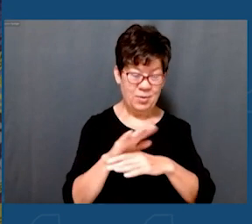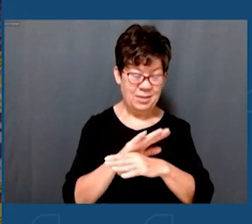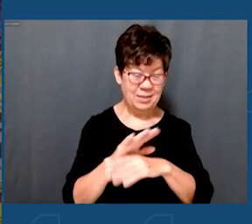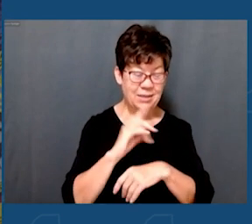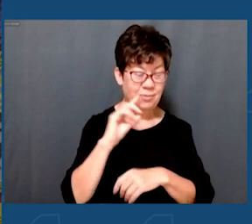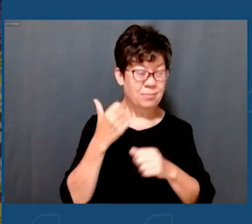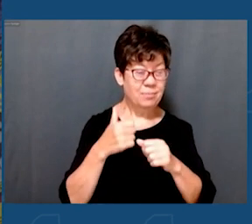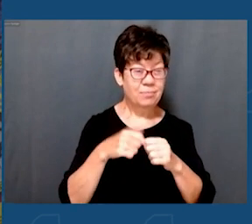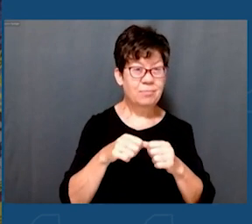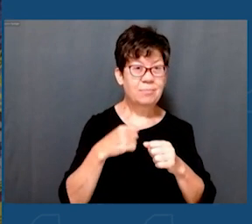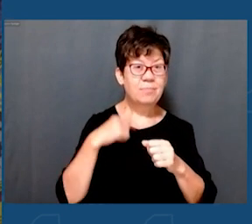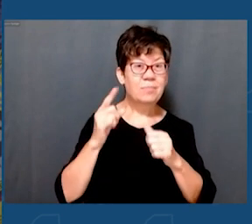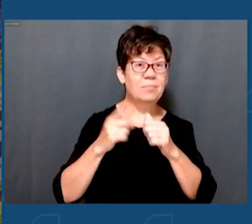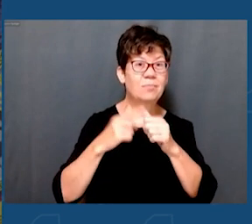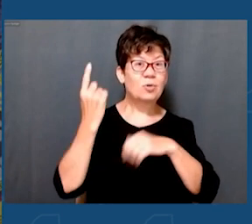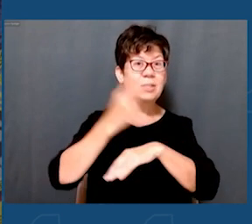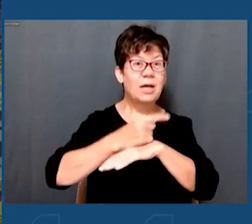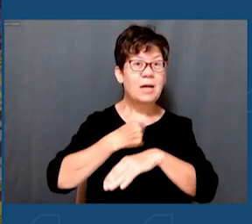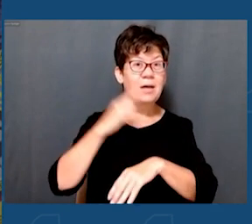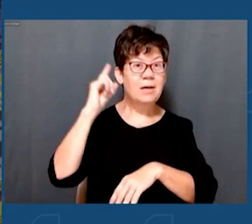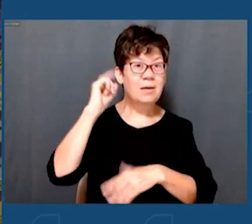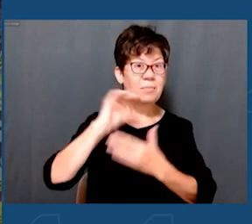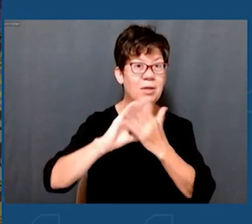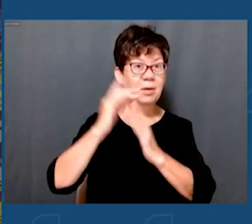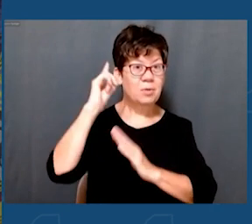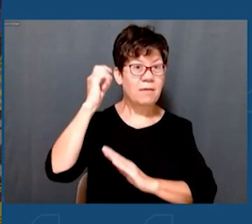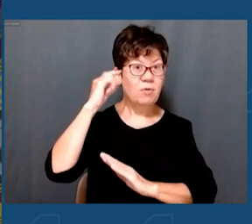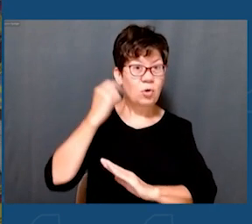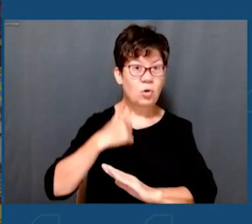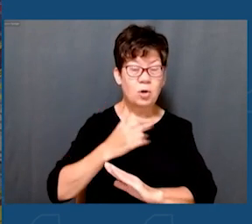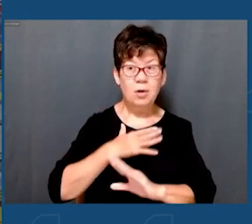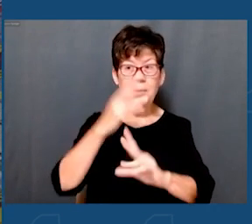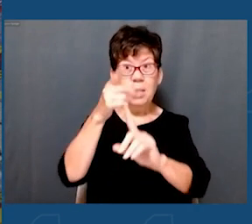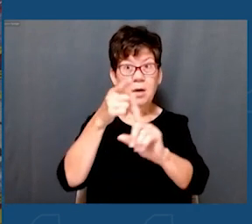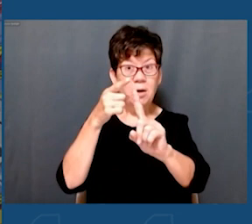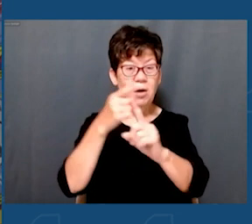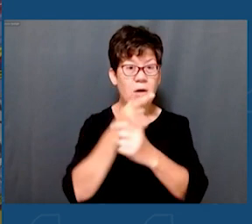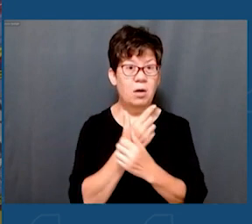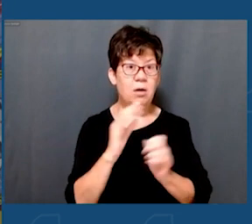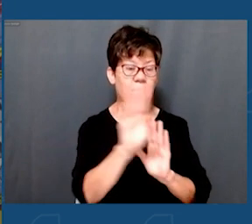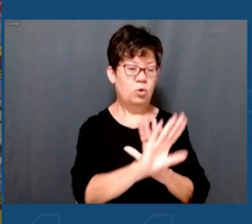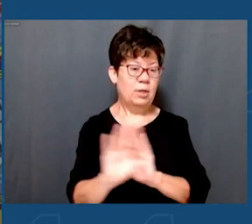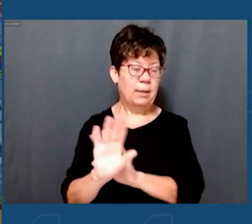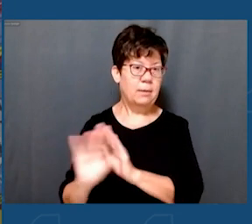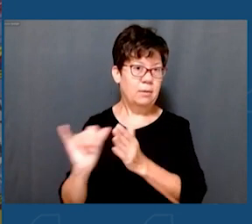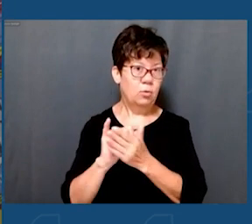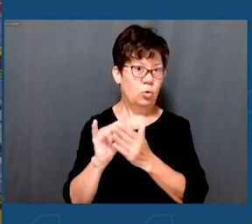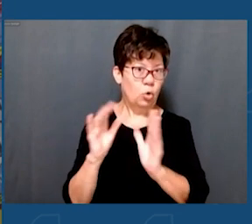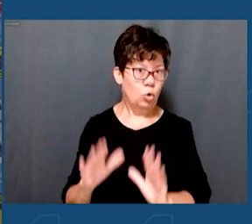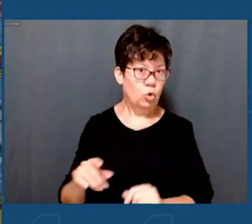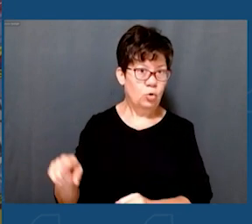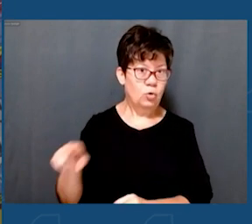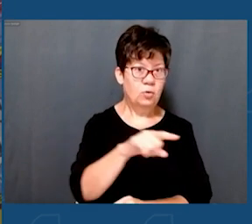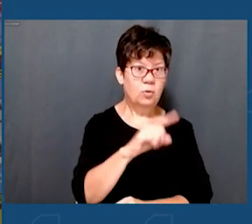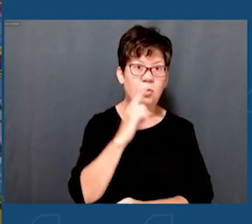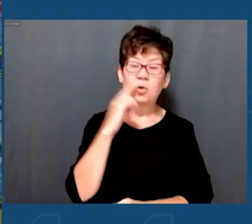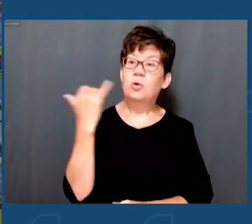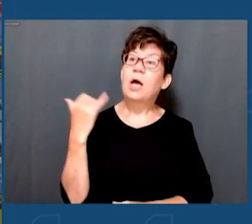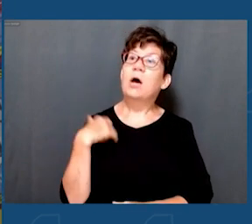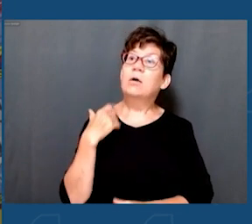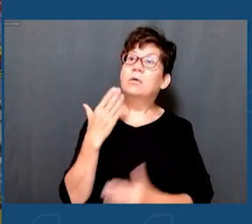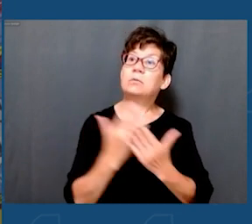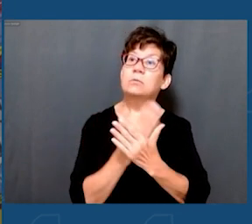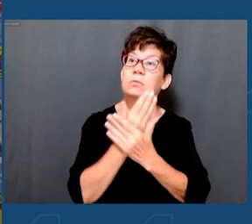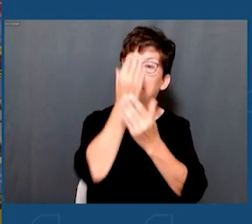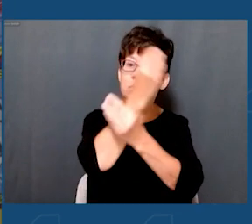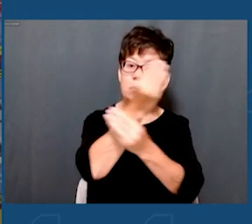one priority is protecting New Yorkers, keeping them safe. And I'm here to give an update on our progress on combating gun violence across